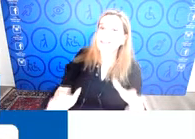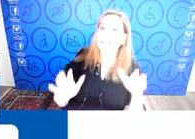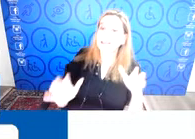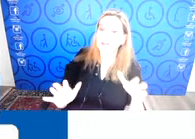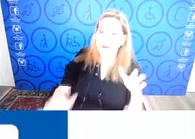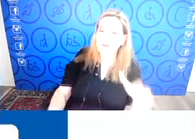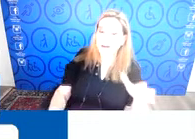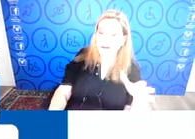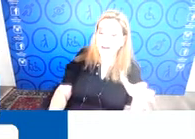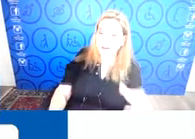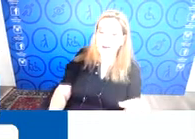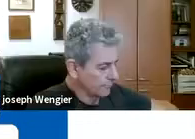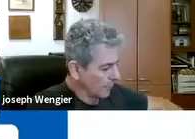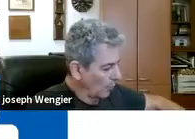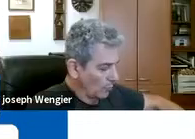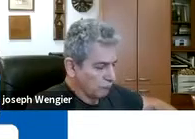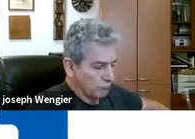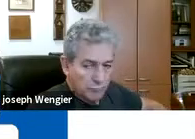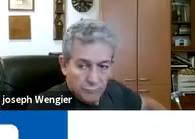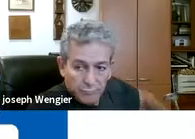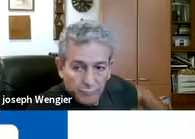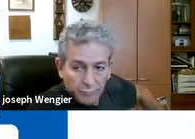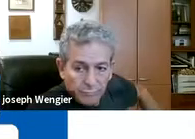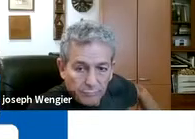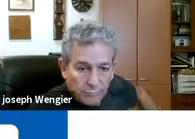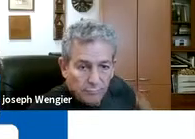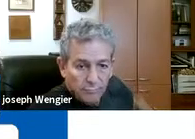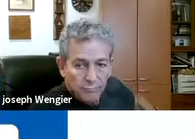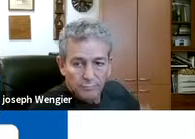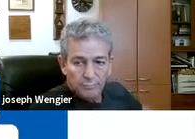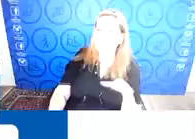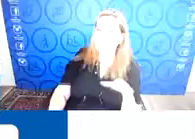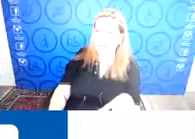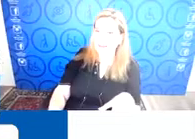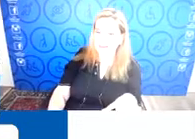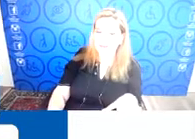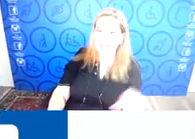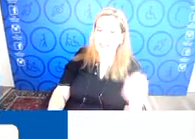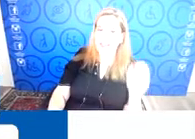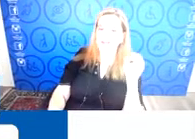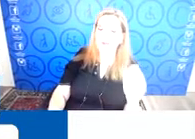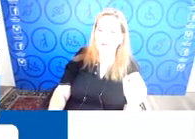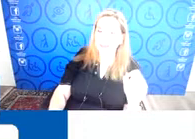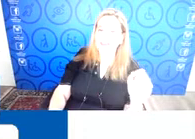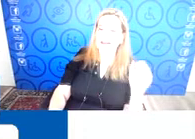of this webinar would have been in Israel as we speak,